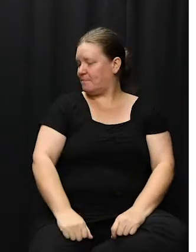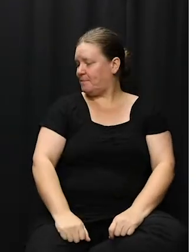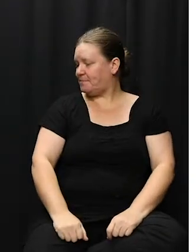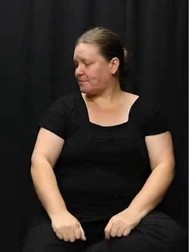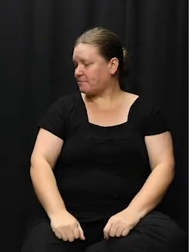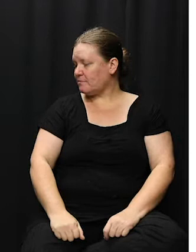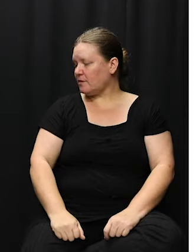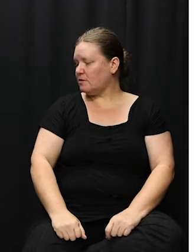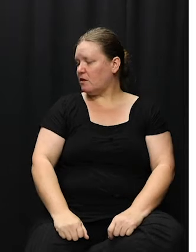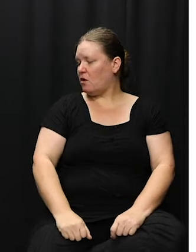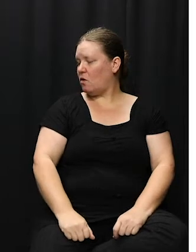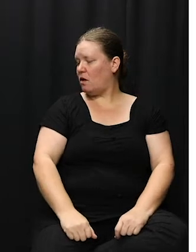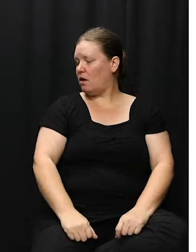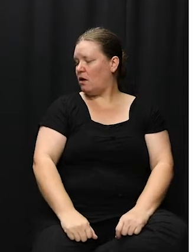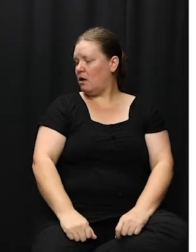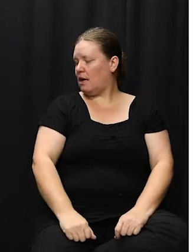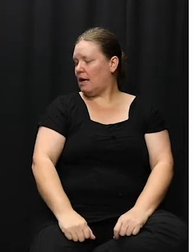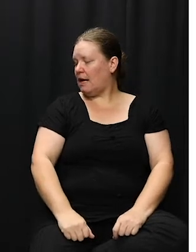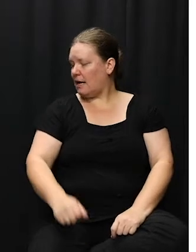sort of conventionalised way.